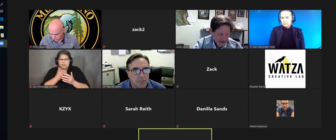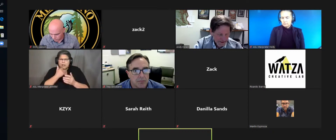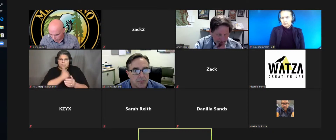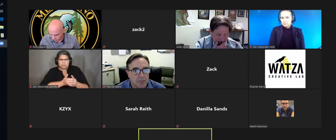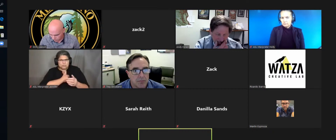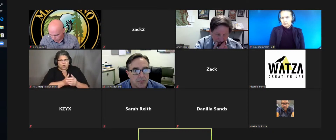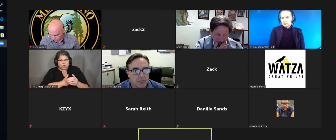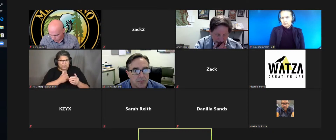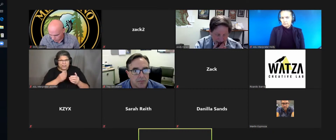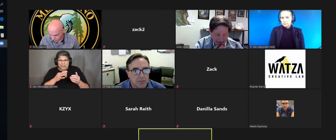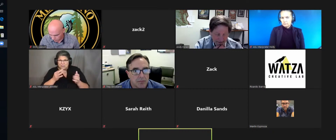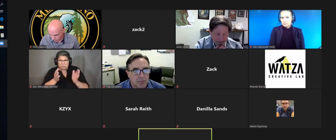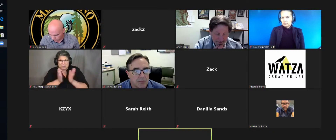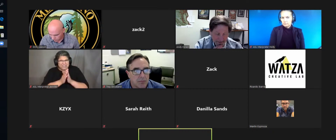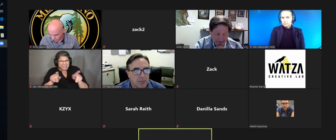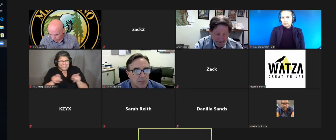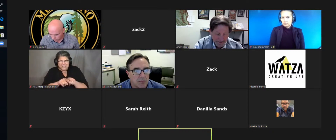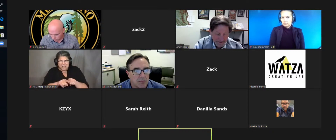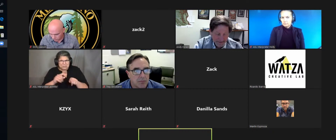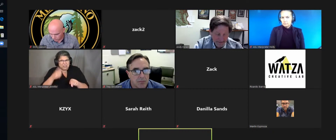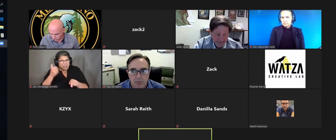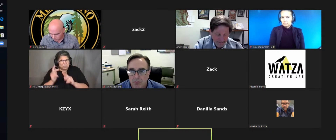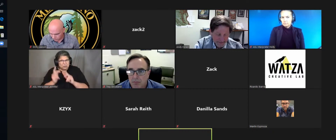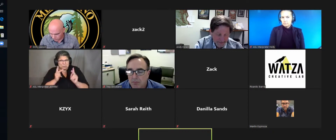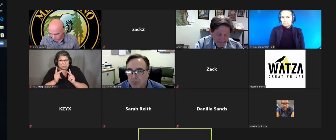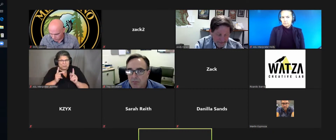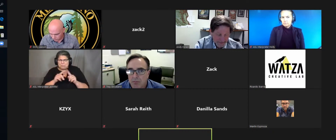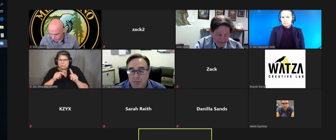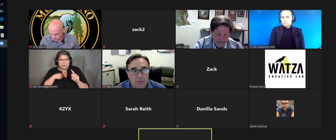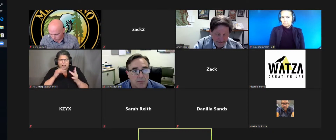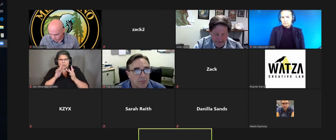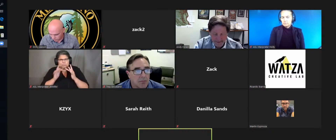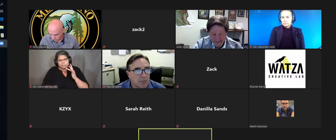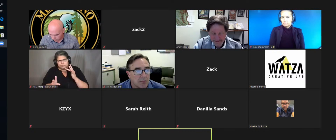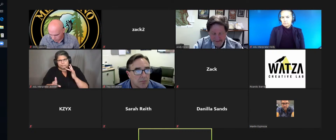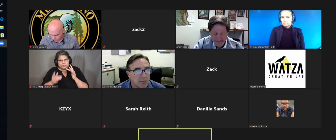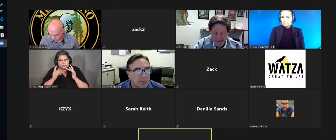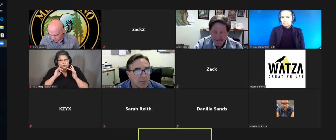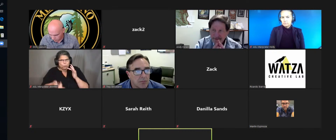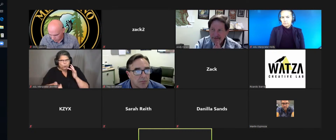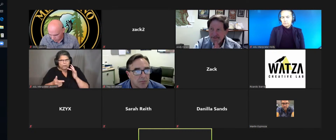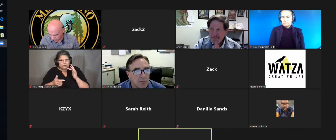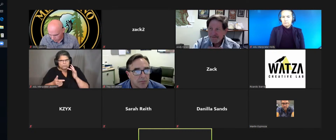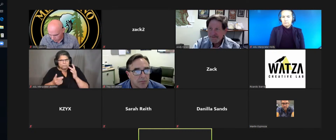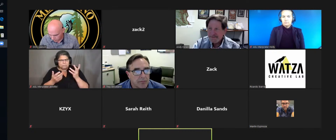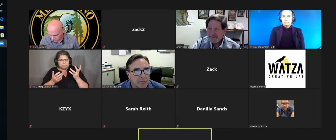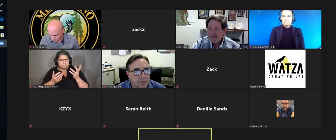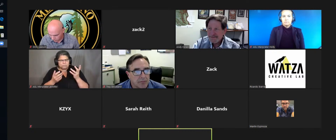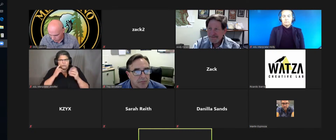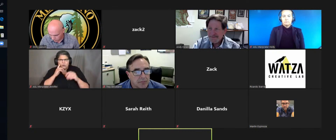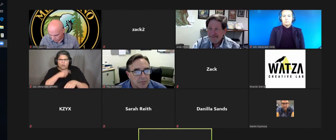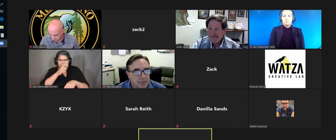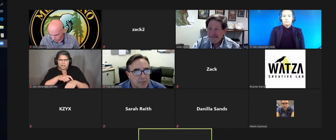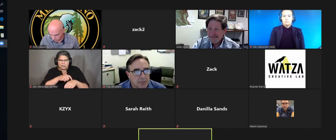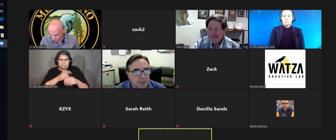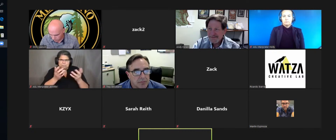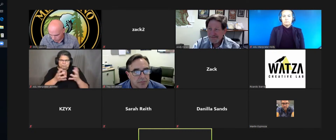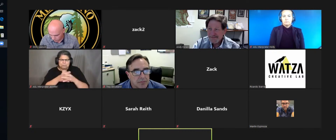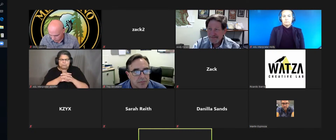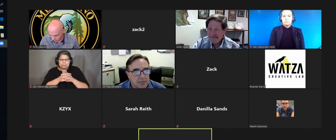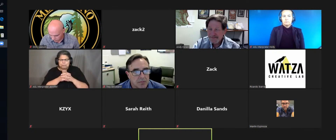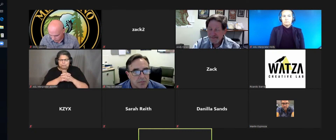I'm asking redundant questions. I lost reception there for quite a chunk in the middle.